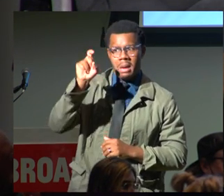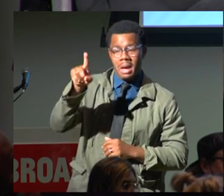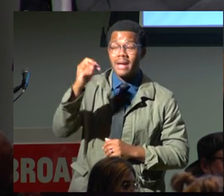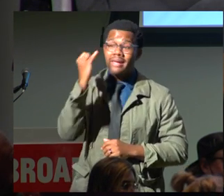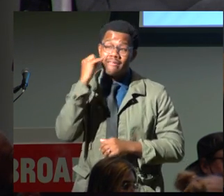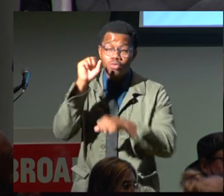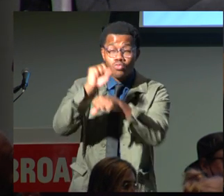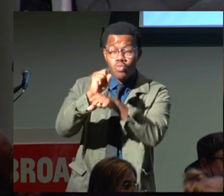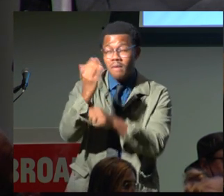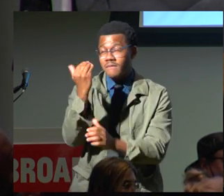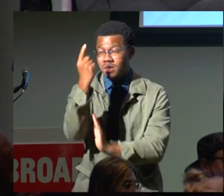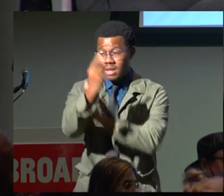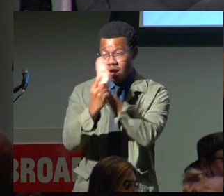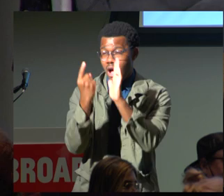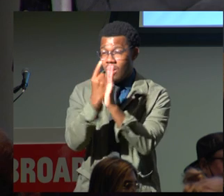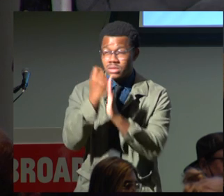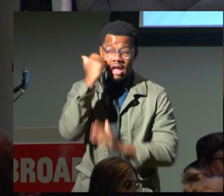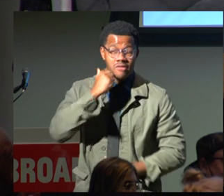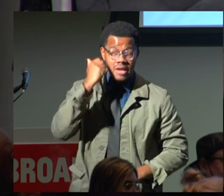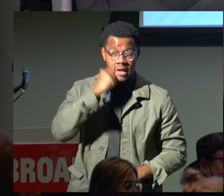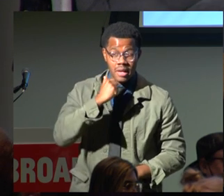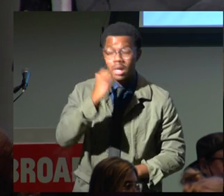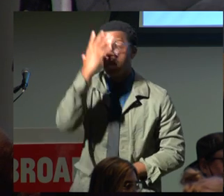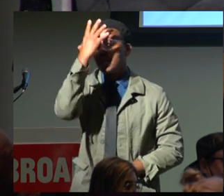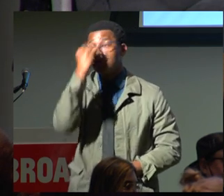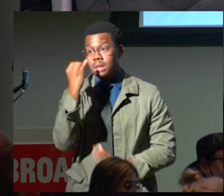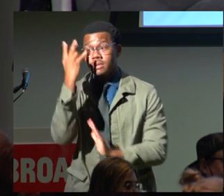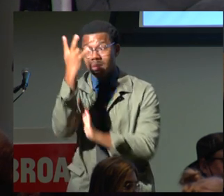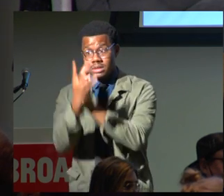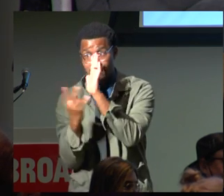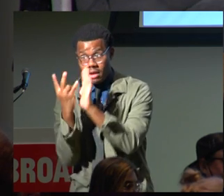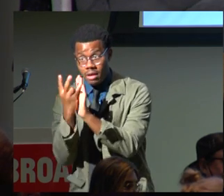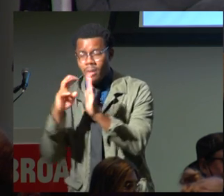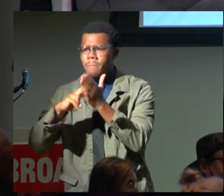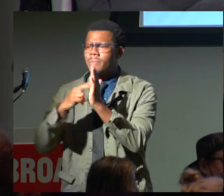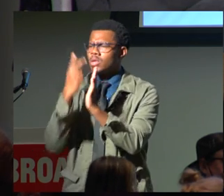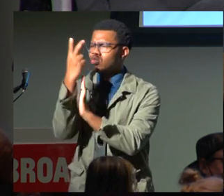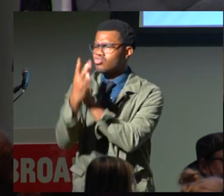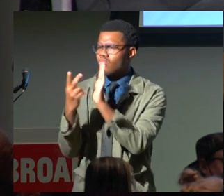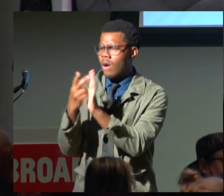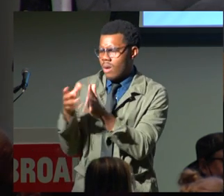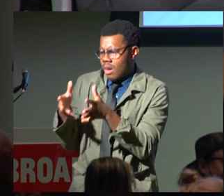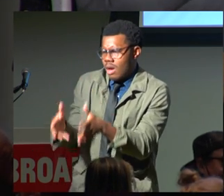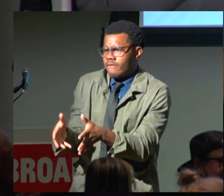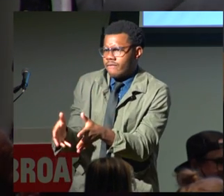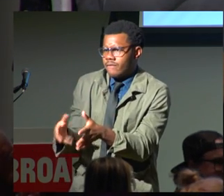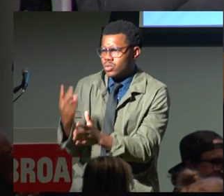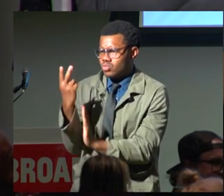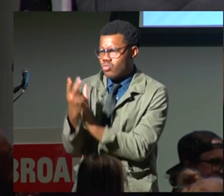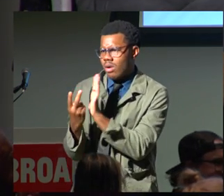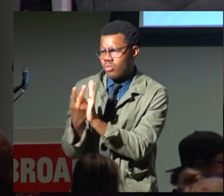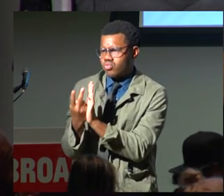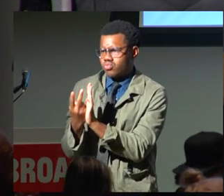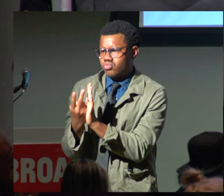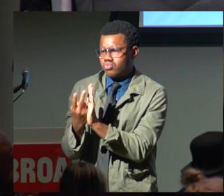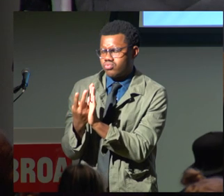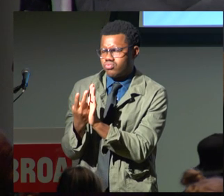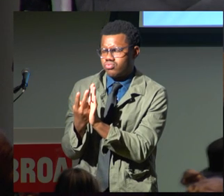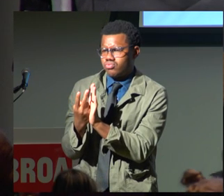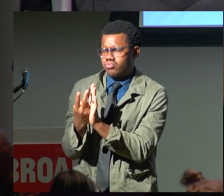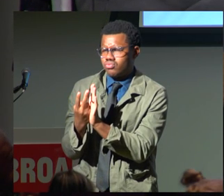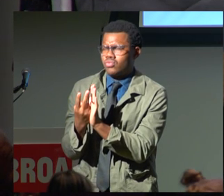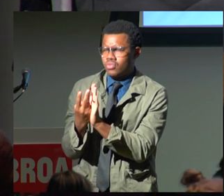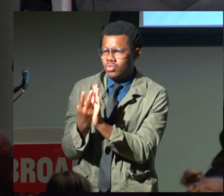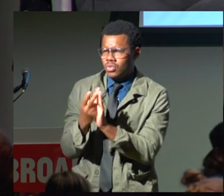Mm-hmm. And I'm going to guess you sleep 7 hours. Yep. You got 2 hours left. And I wonder, I think your work